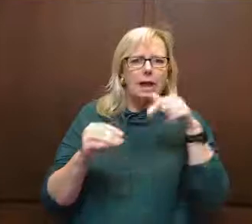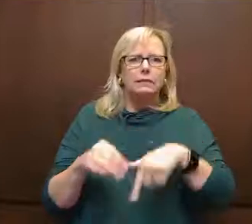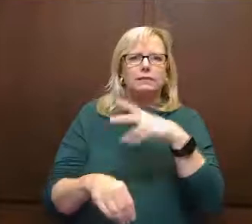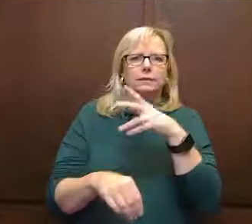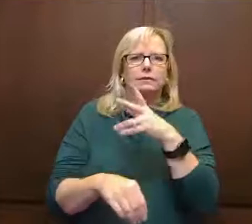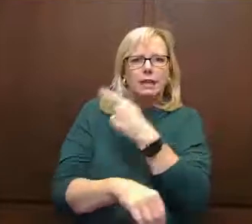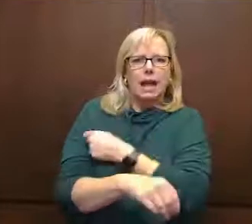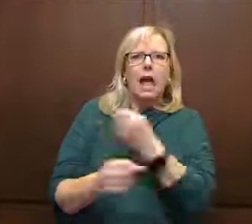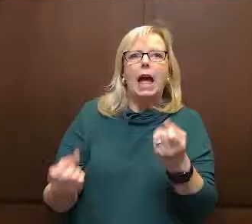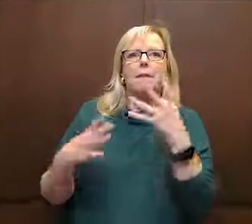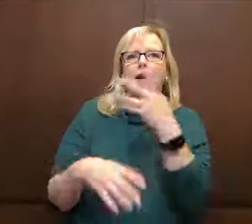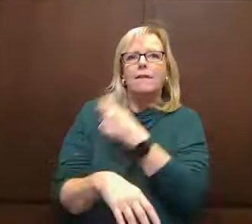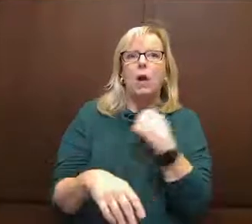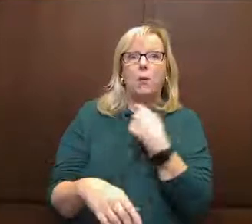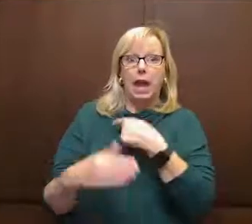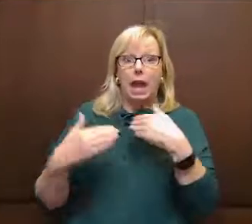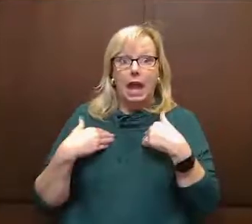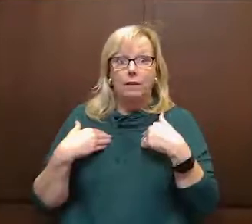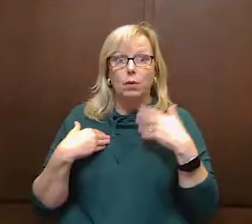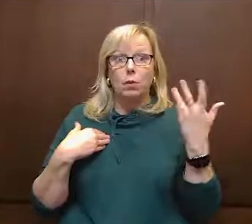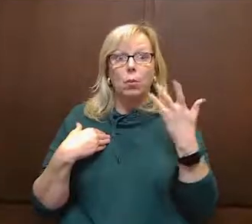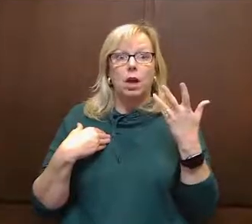about how many vaccines we have and